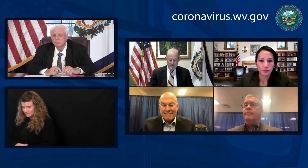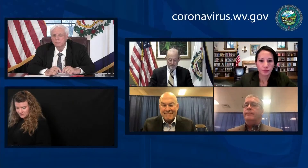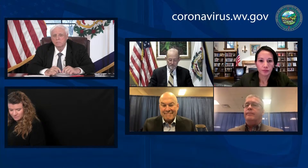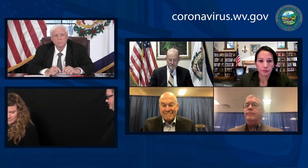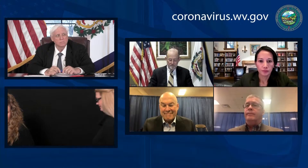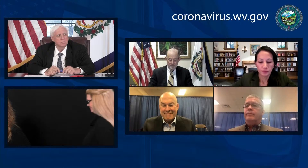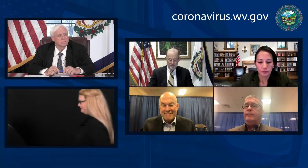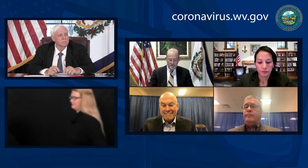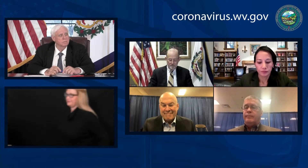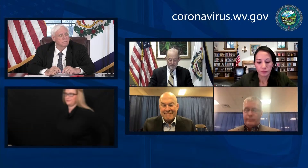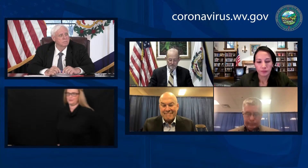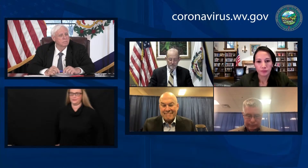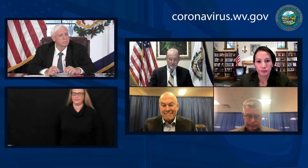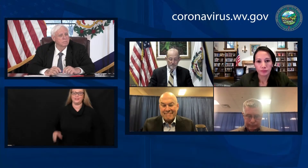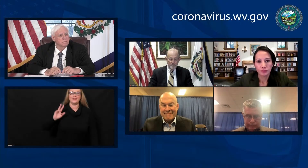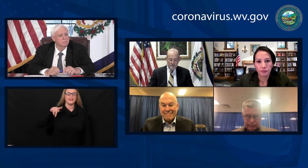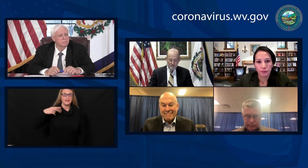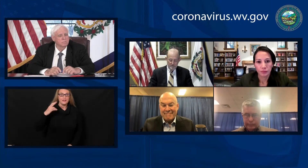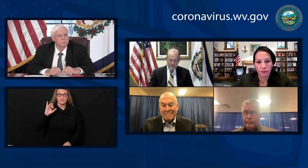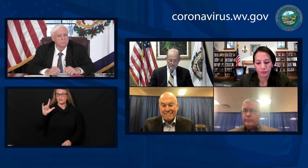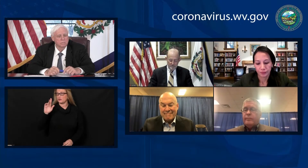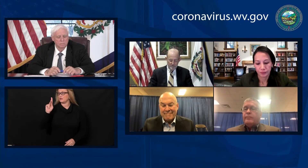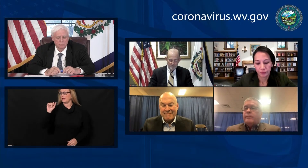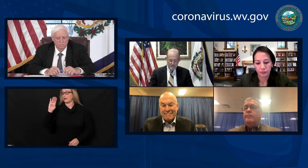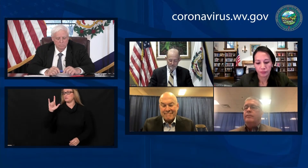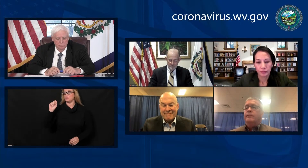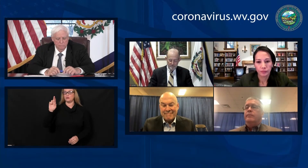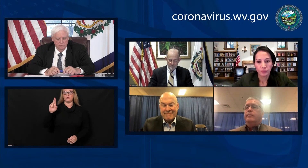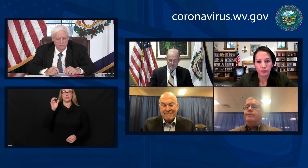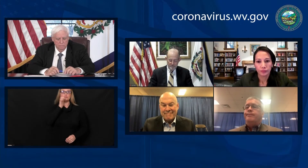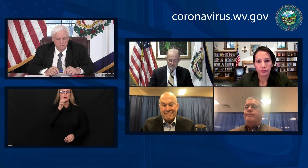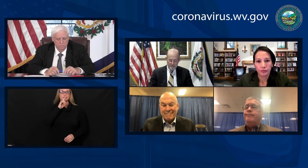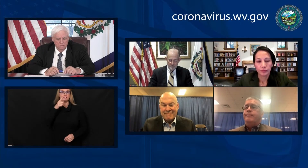today from Phil Kabler with the Charleston Gazette-Mail.